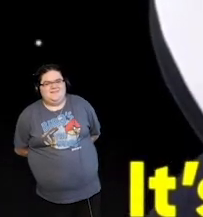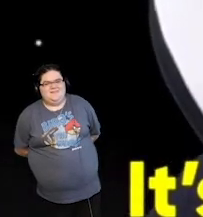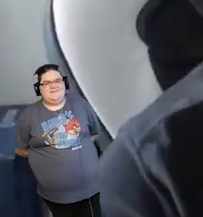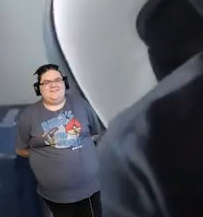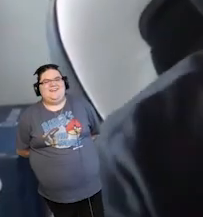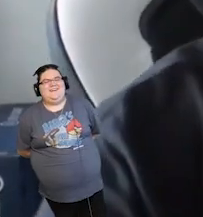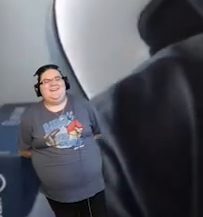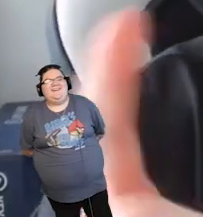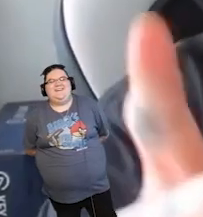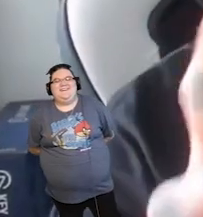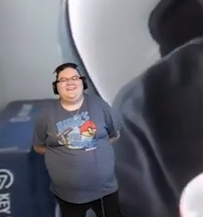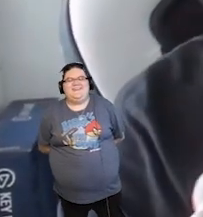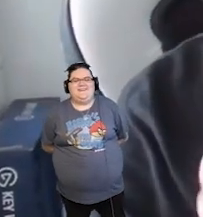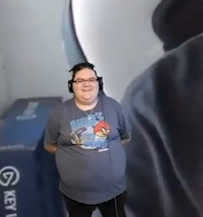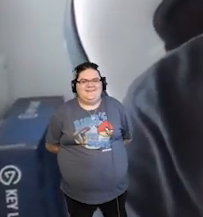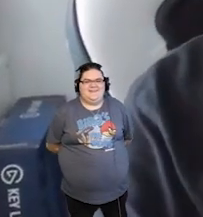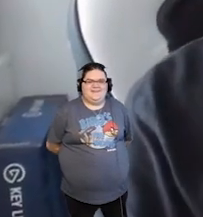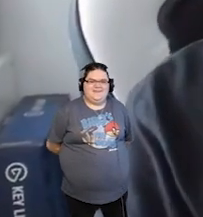It's fresh, buddy.